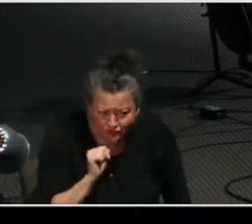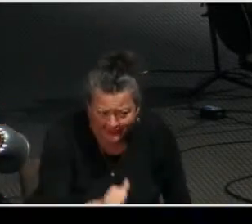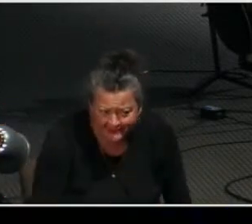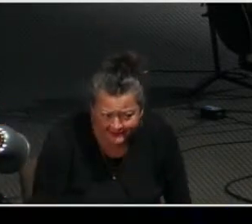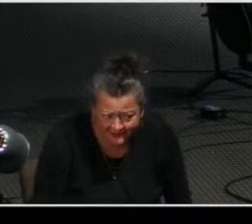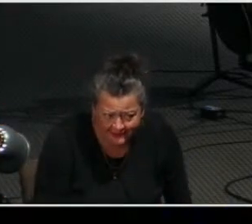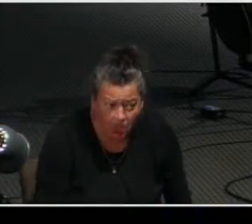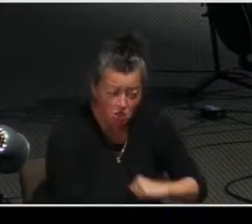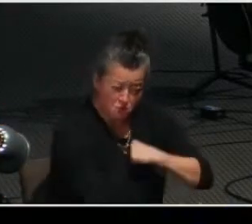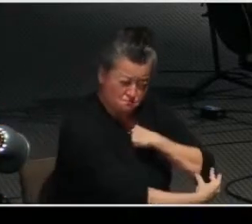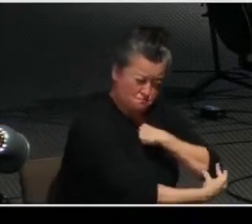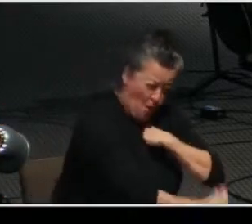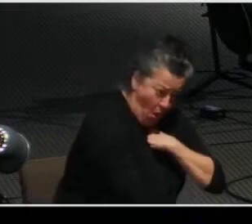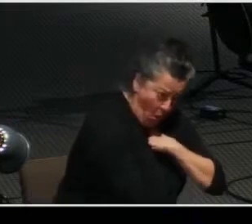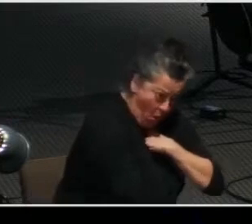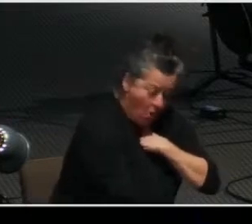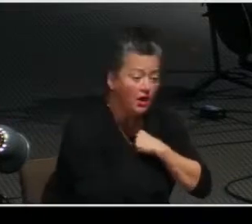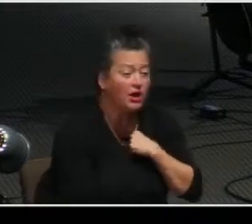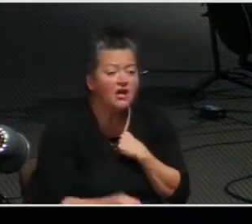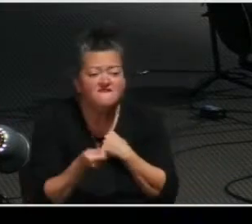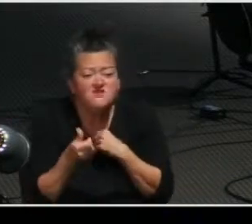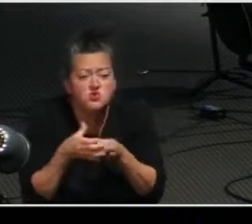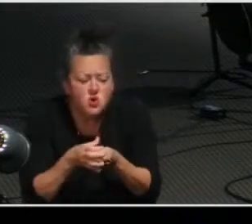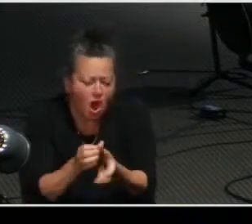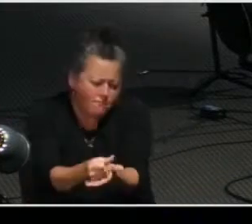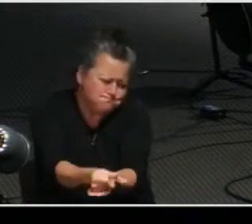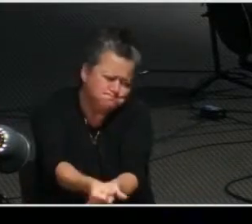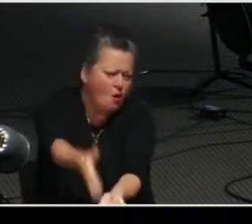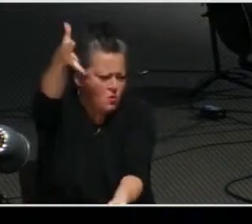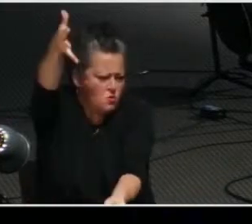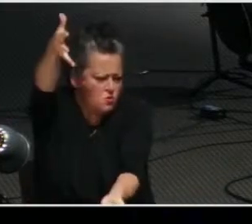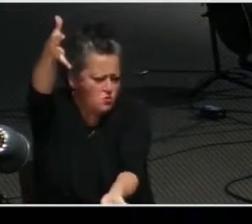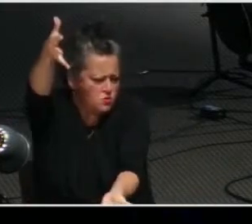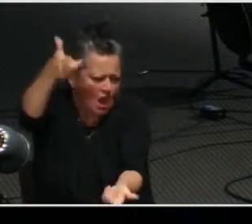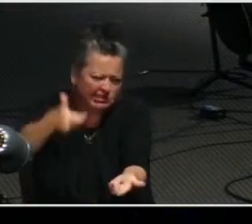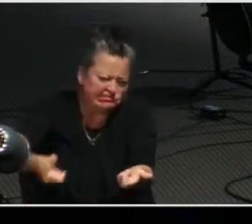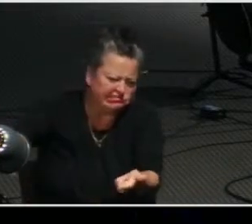in virtual poverty, trying to survive.